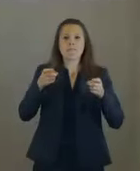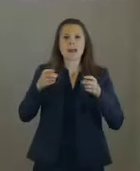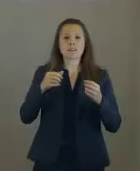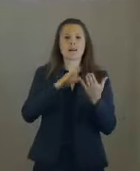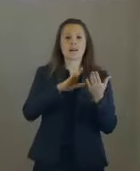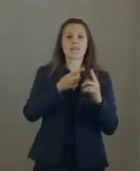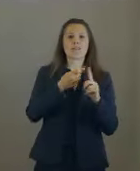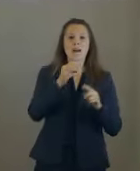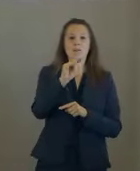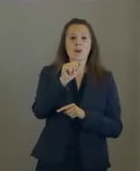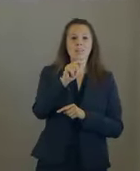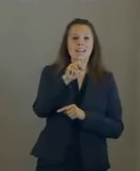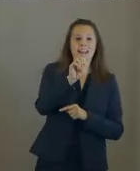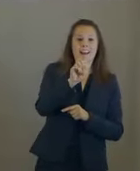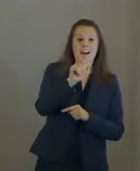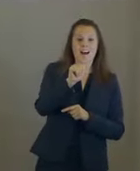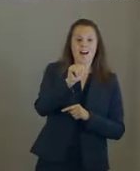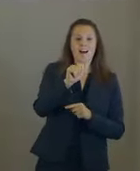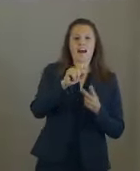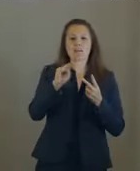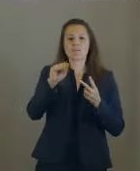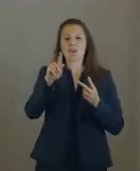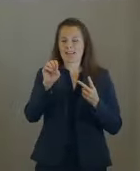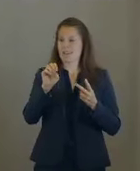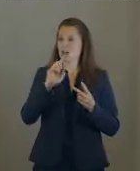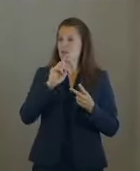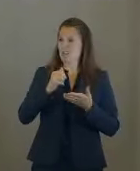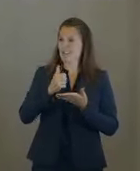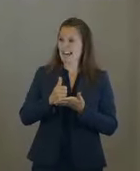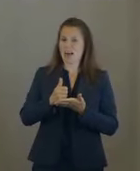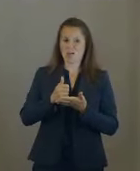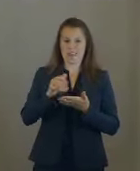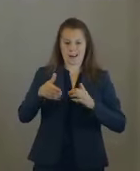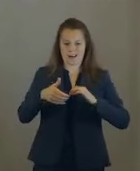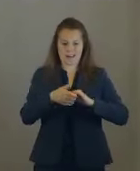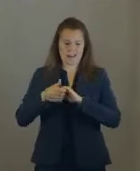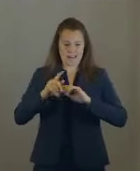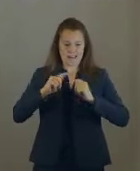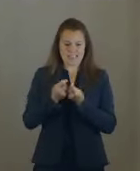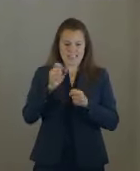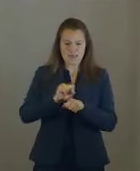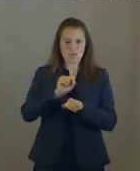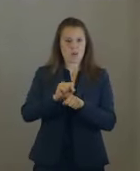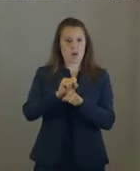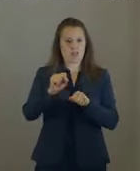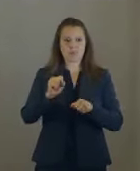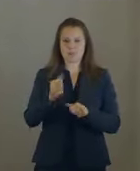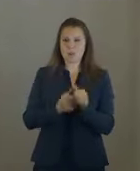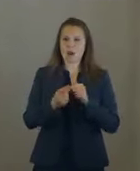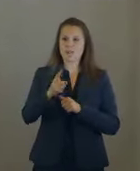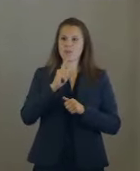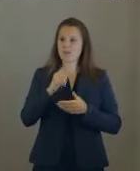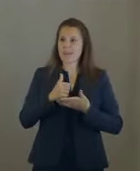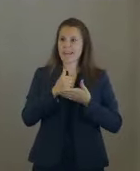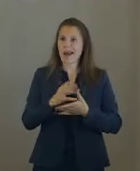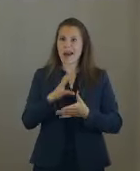both Marcelina and Marlene have resulted in sort of teamwork among everyone that has resulted in this